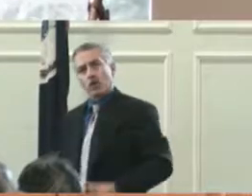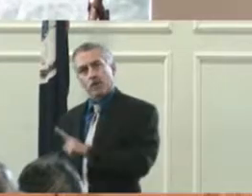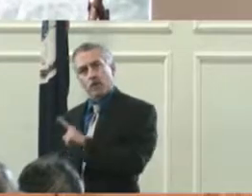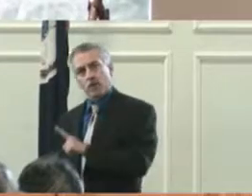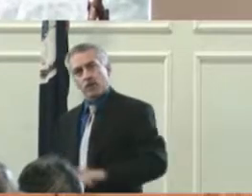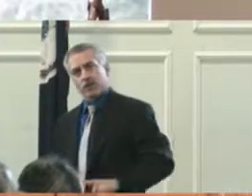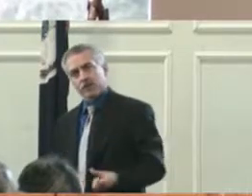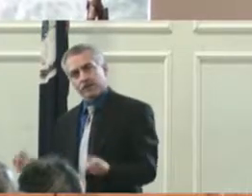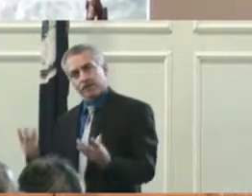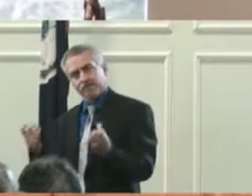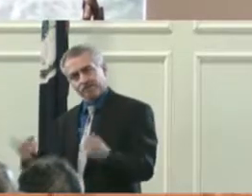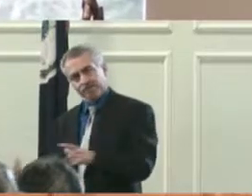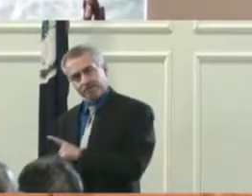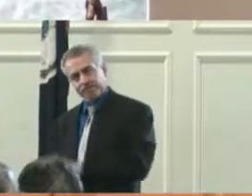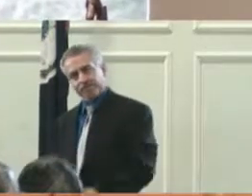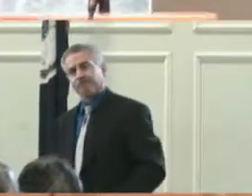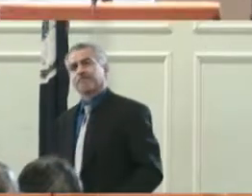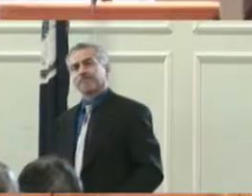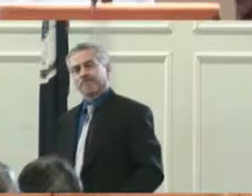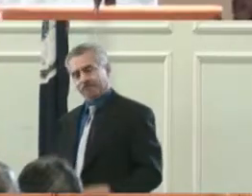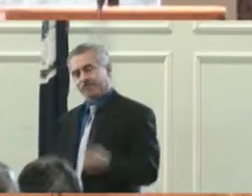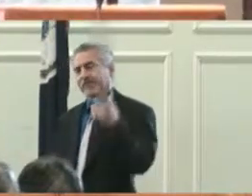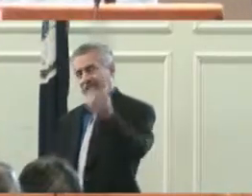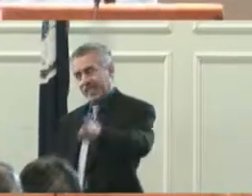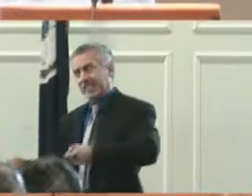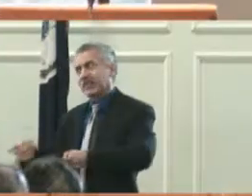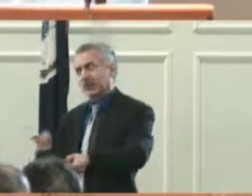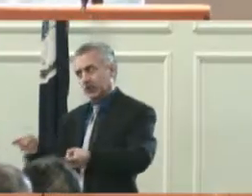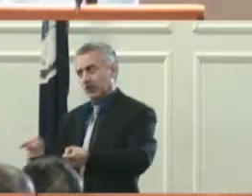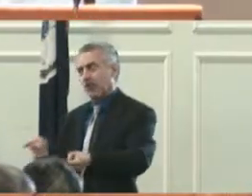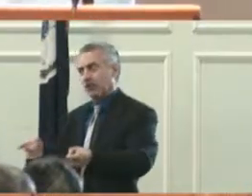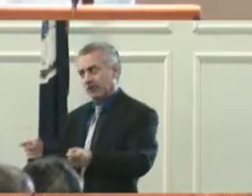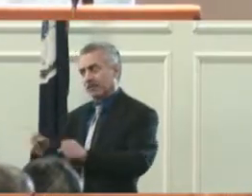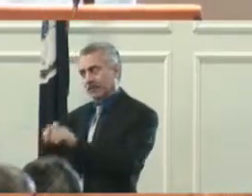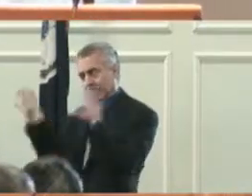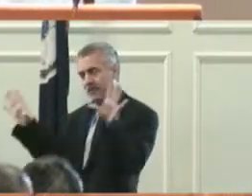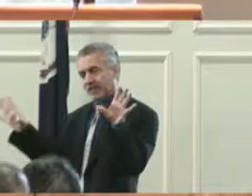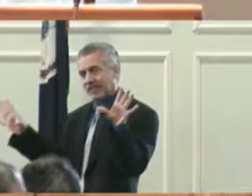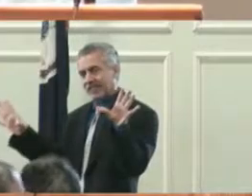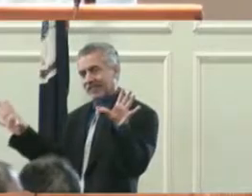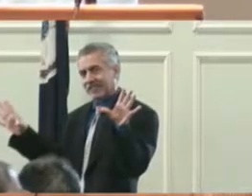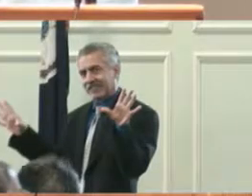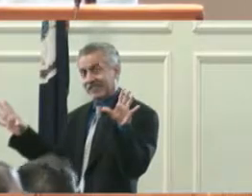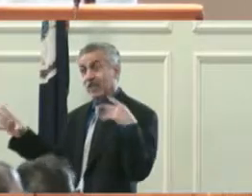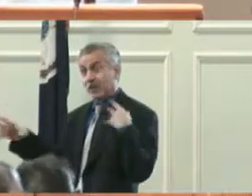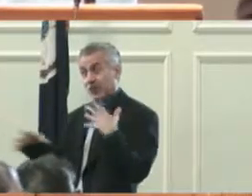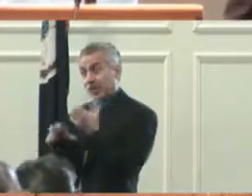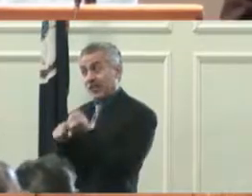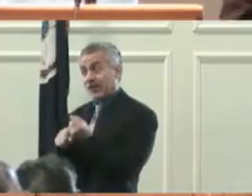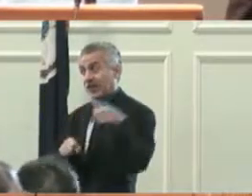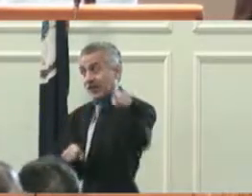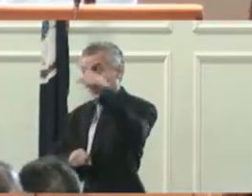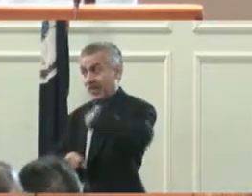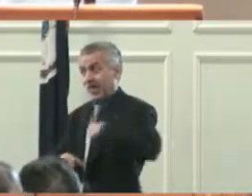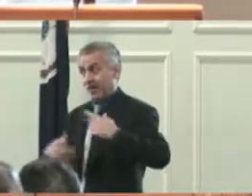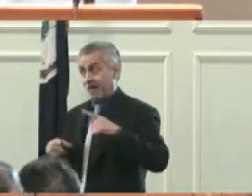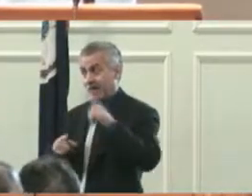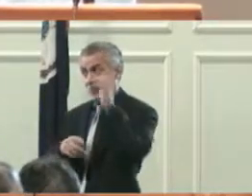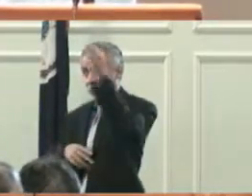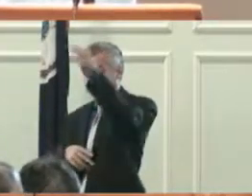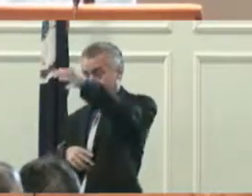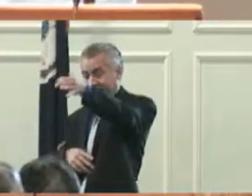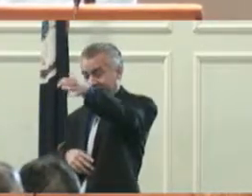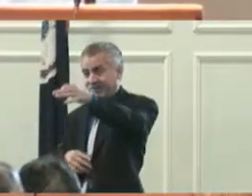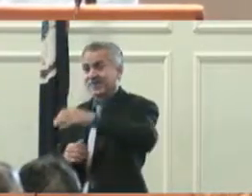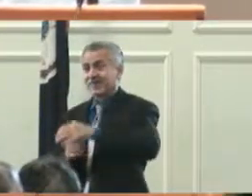Lord of Lords. Aren't you glad that Jesus Christ is the King of Kings and the Lord of Lords? Aren't you glad that we can trust him with our future? Amen. And so